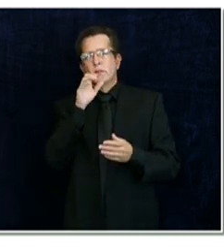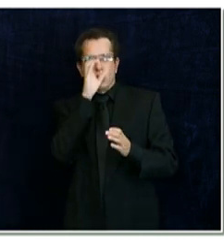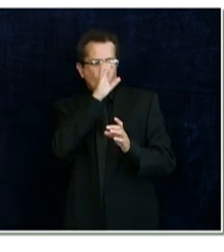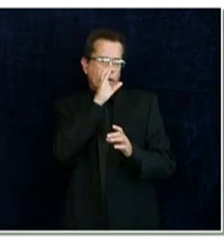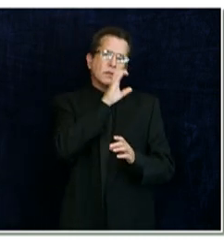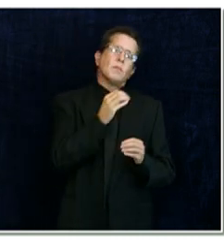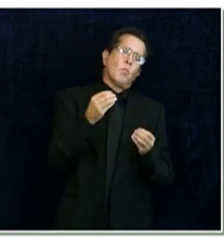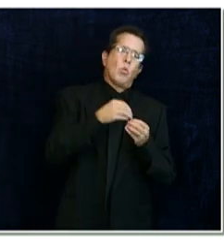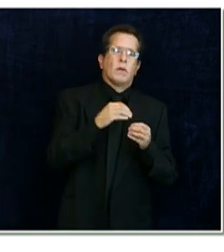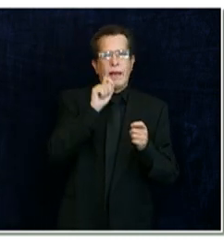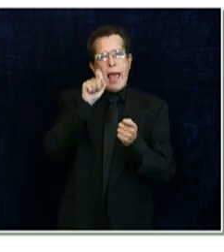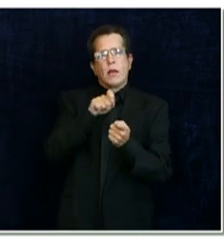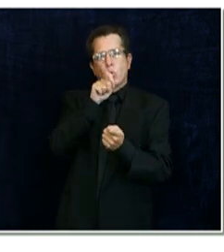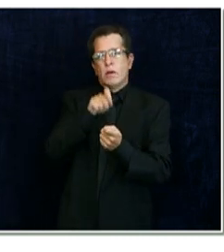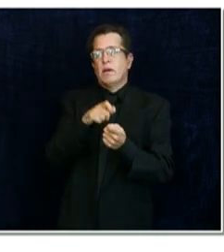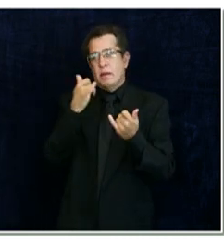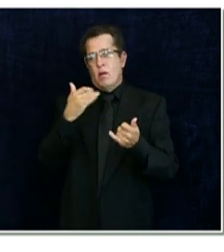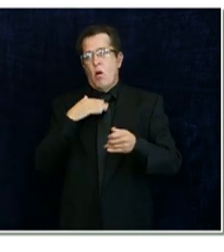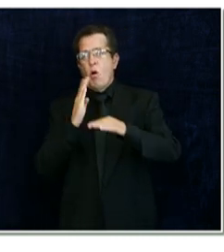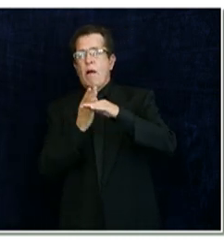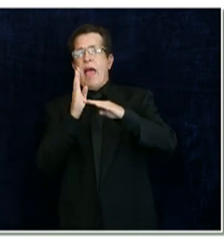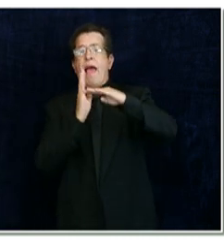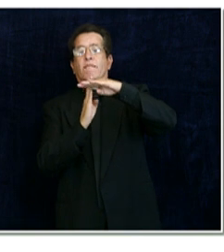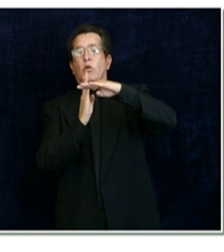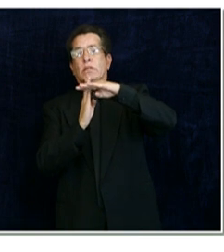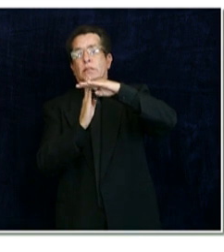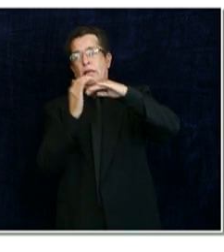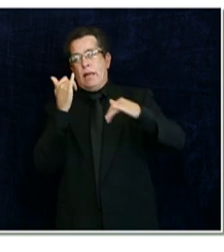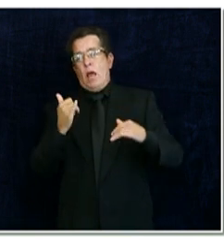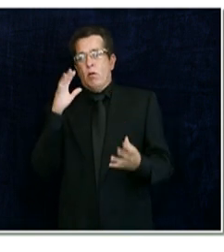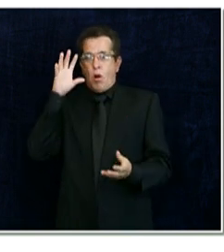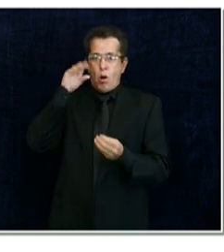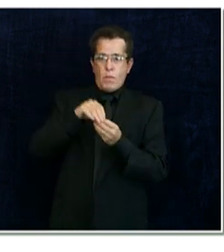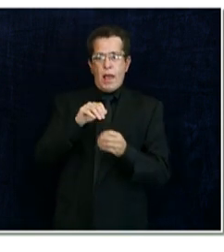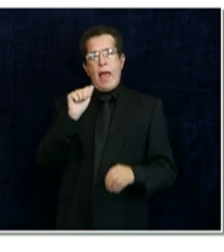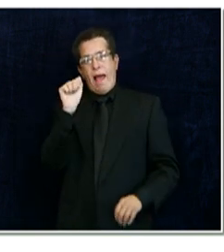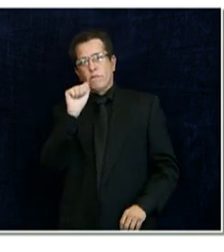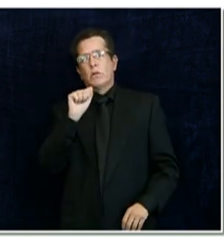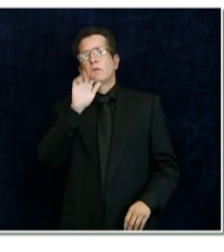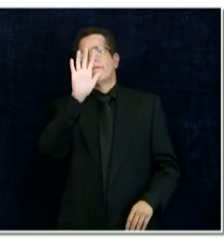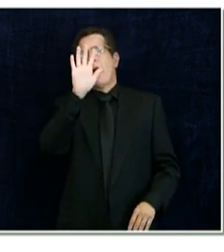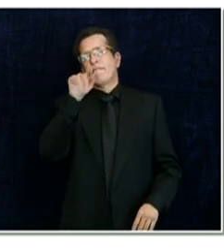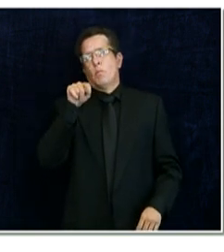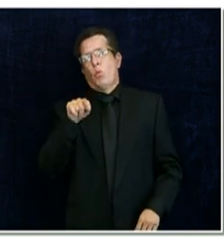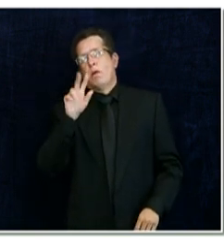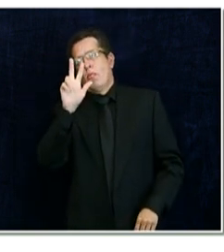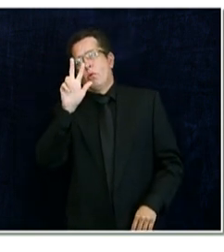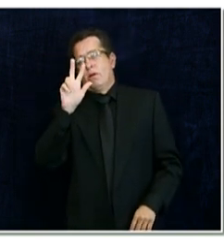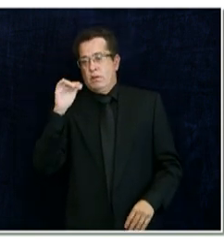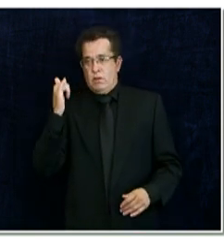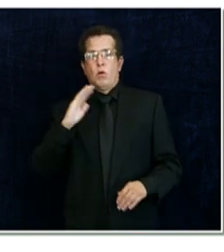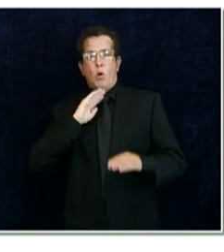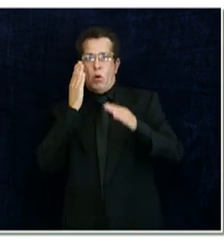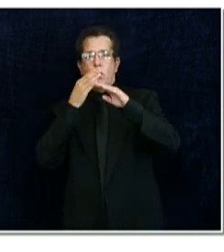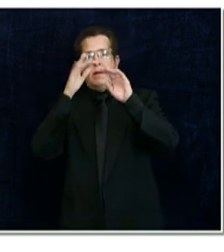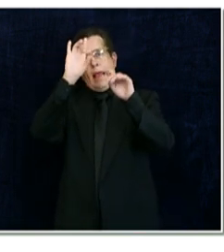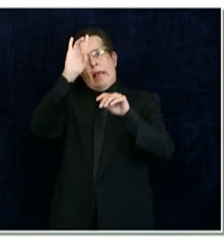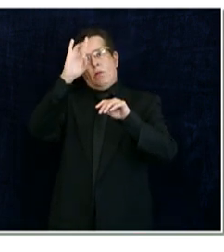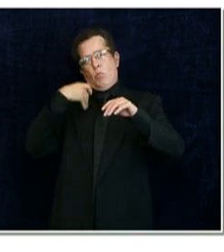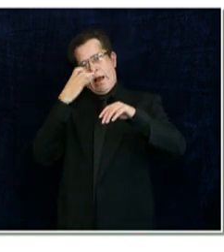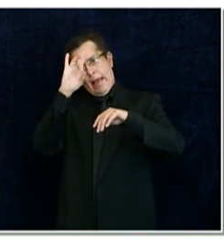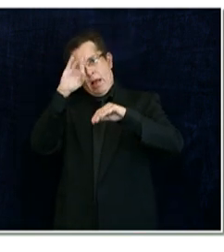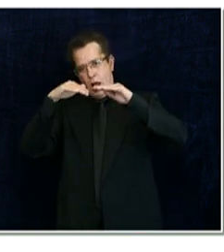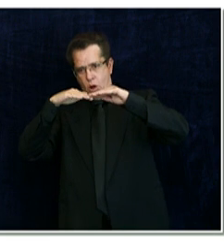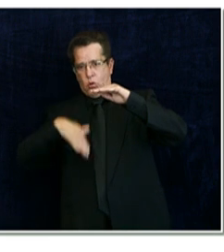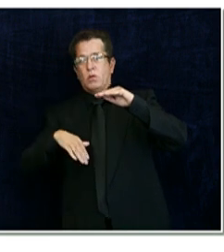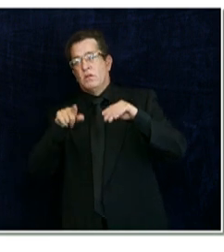new cases, again, is 5.3. This is below our goal of under 8 and is definitely coming down from where we were in July, and